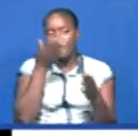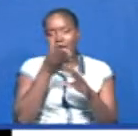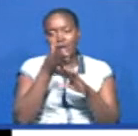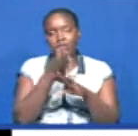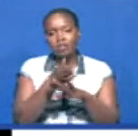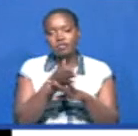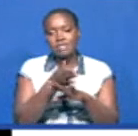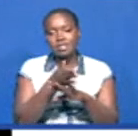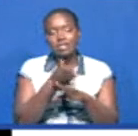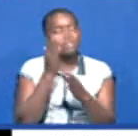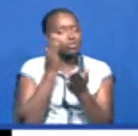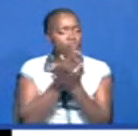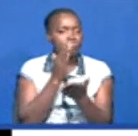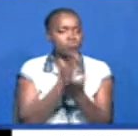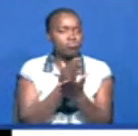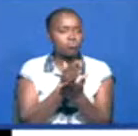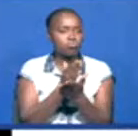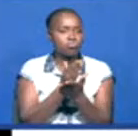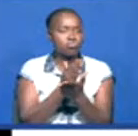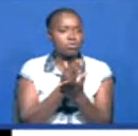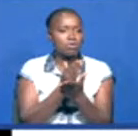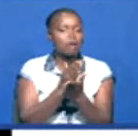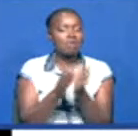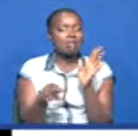is indeed a menace.